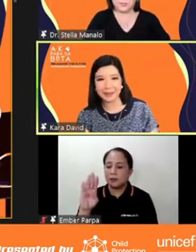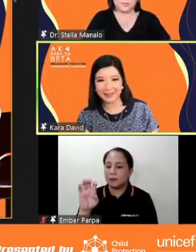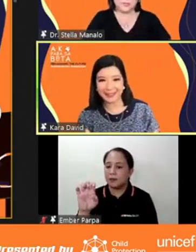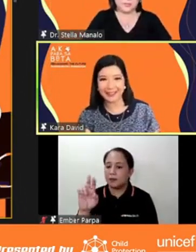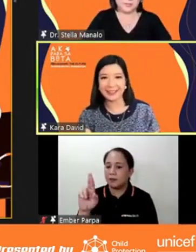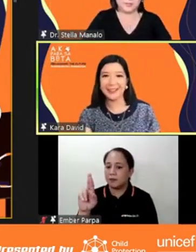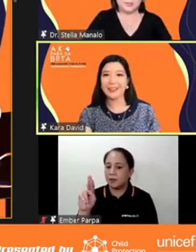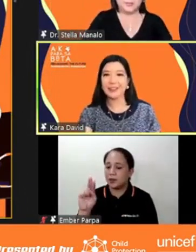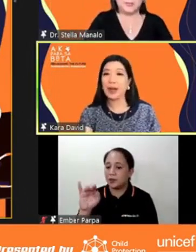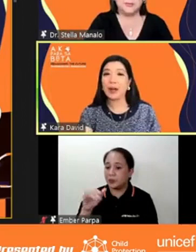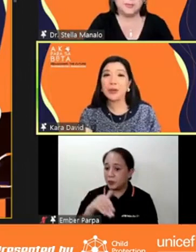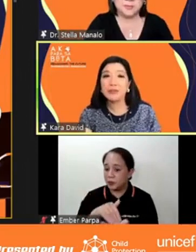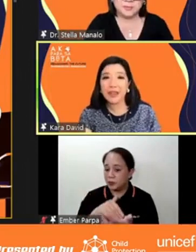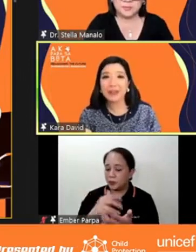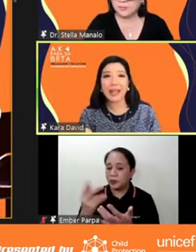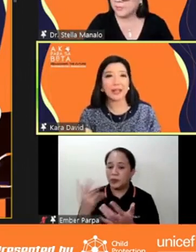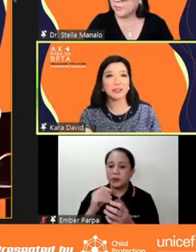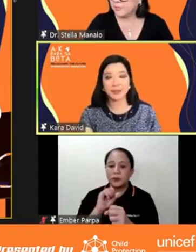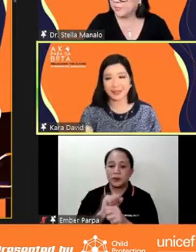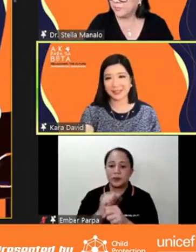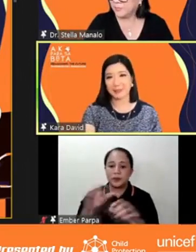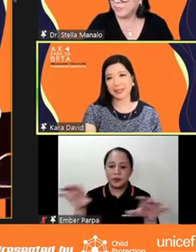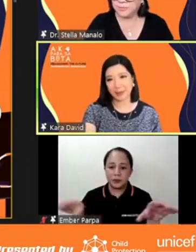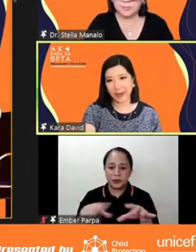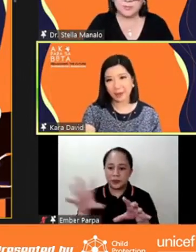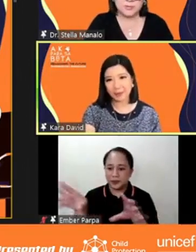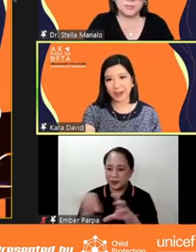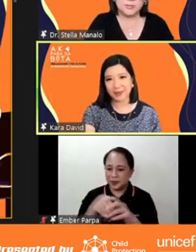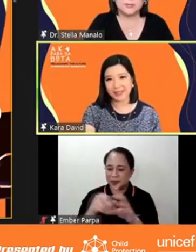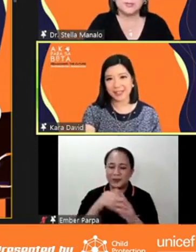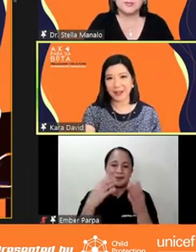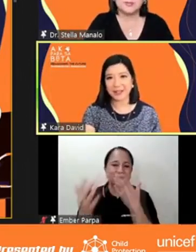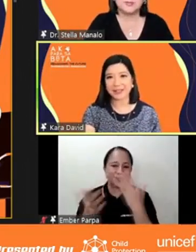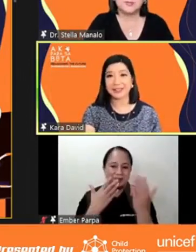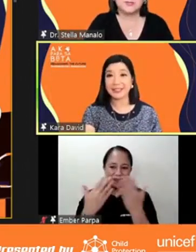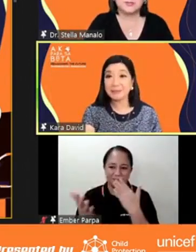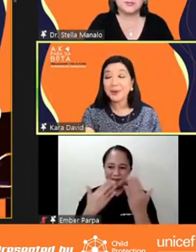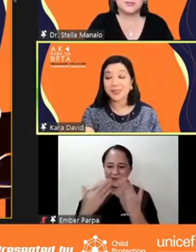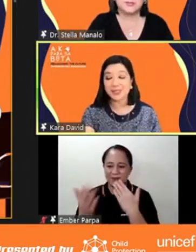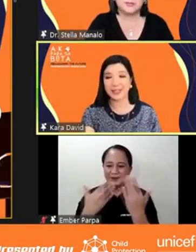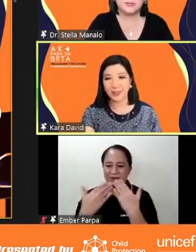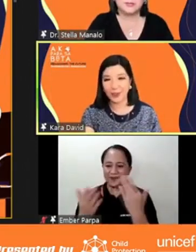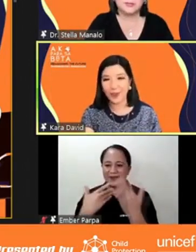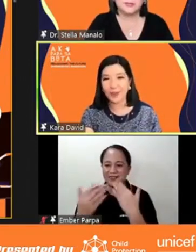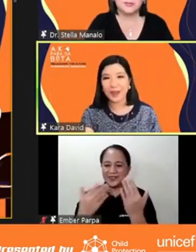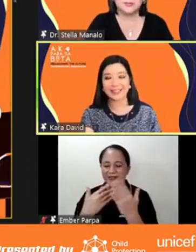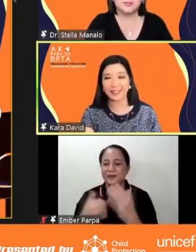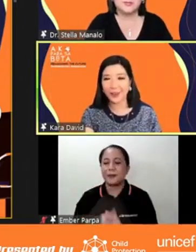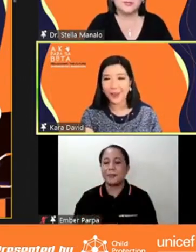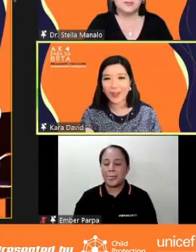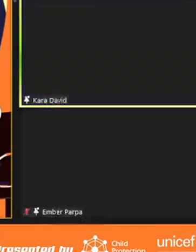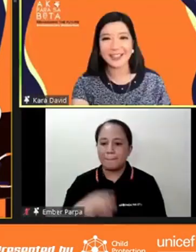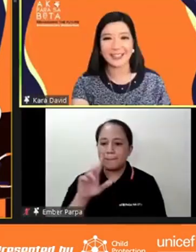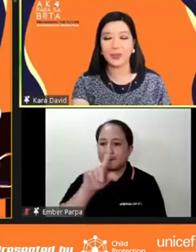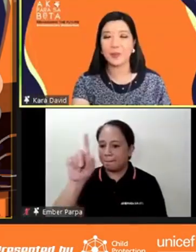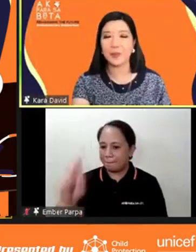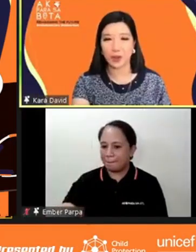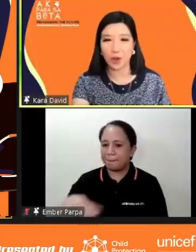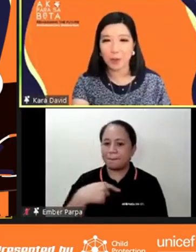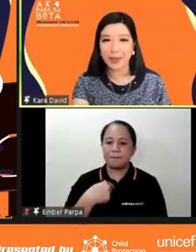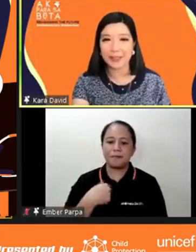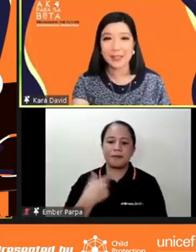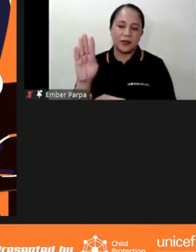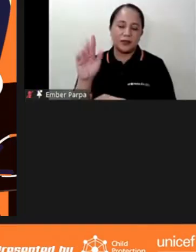Bernie Madrid. To our very active participants, maraming salamat din po sa inyong mga tanong at sa inyong